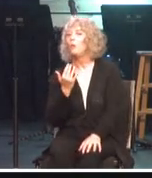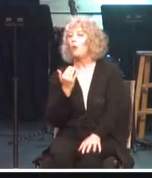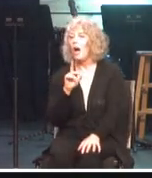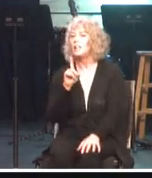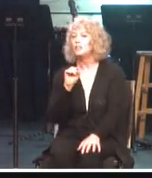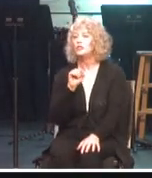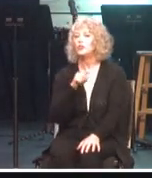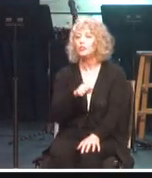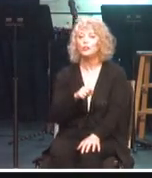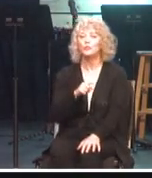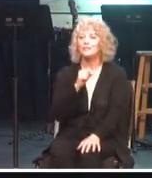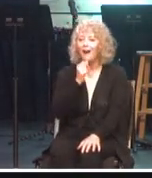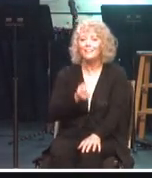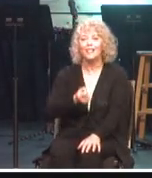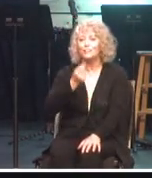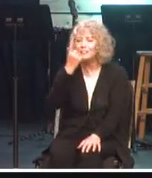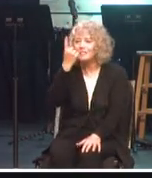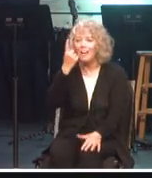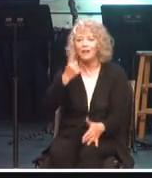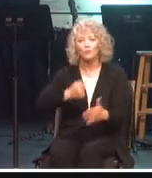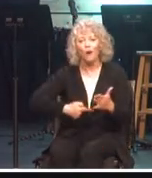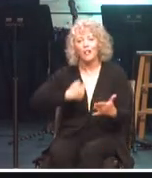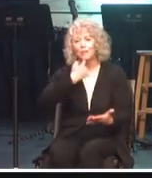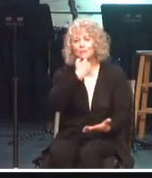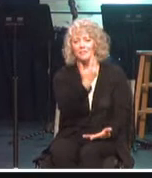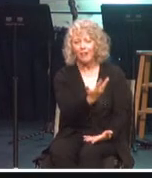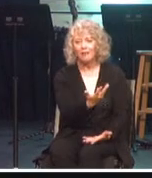Why do you not understand what I am saying?